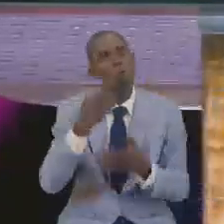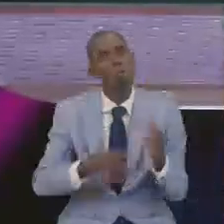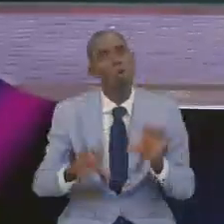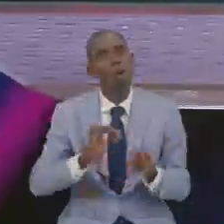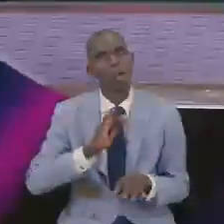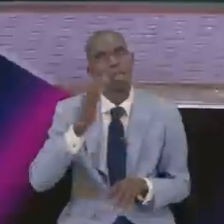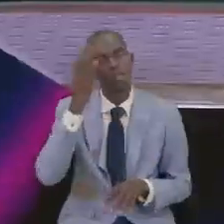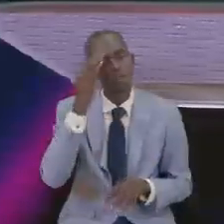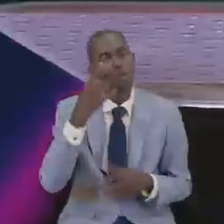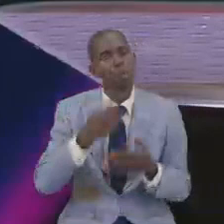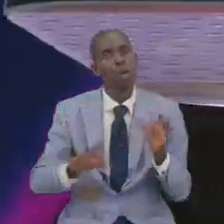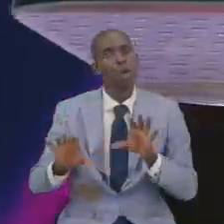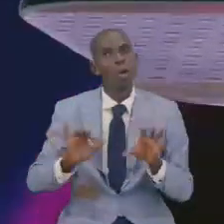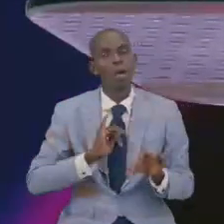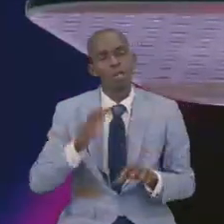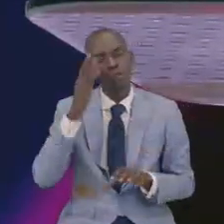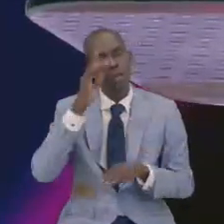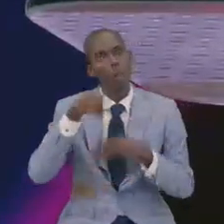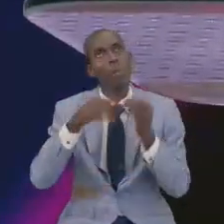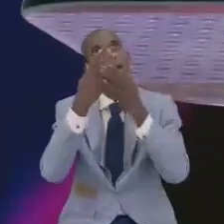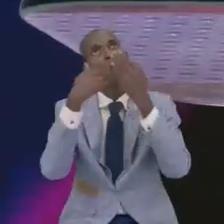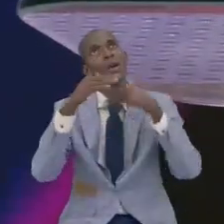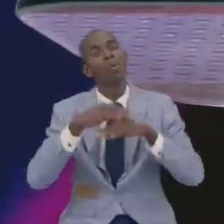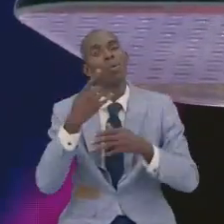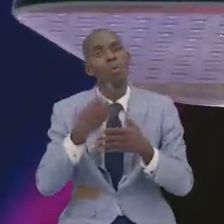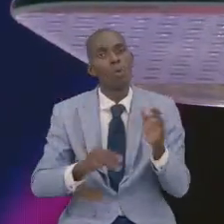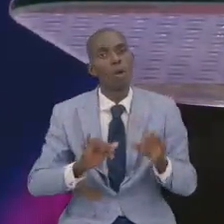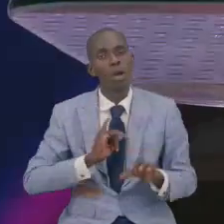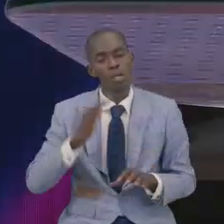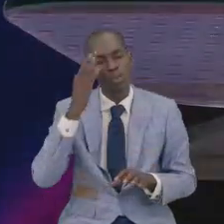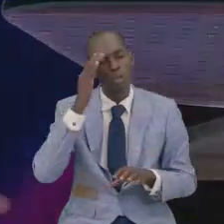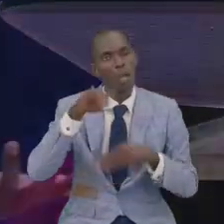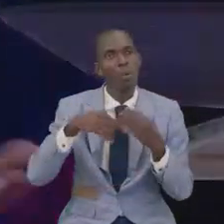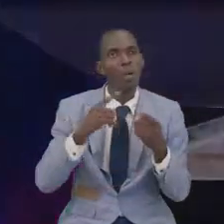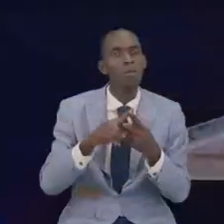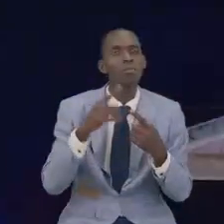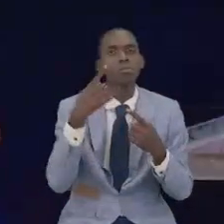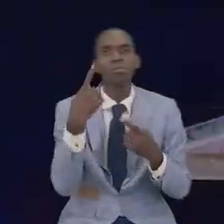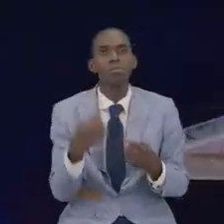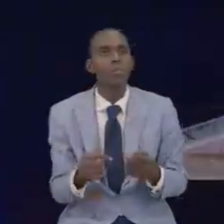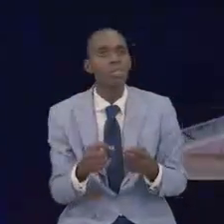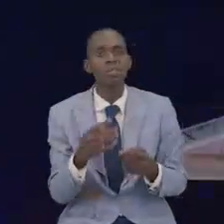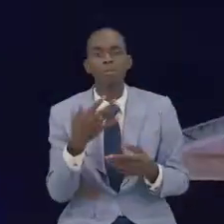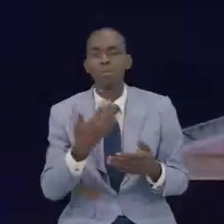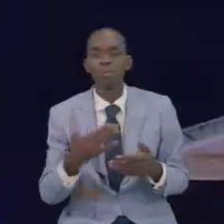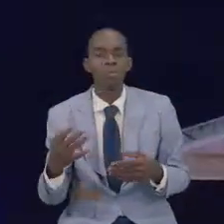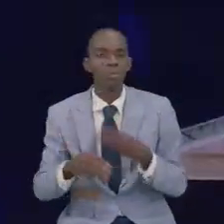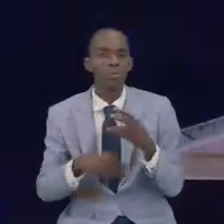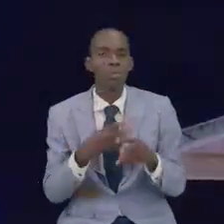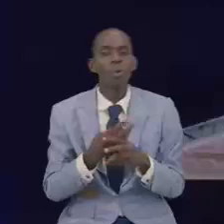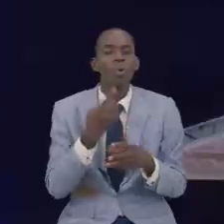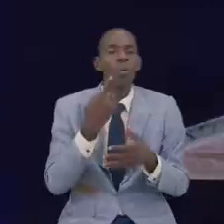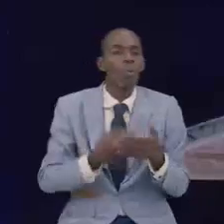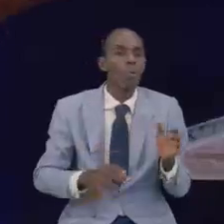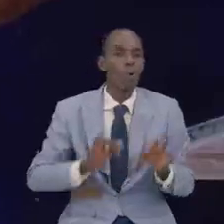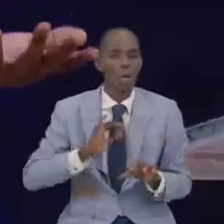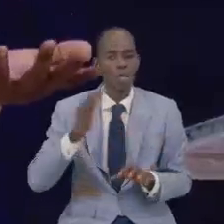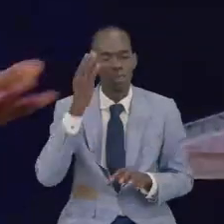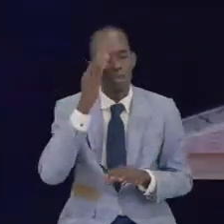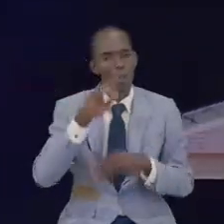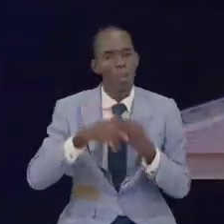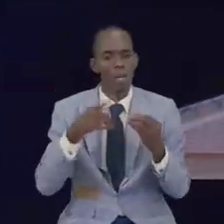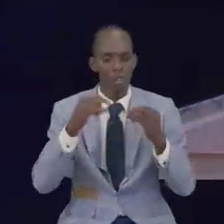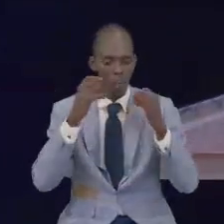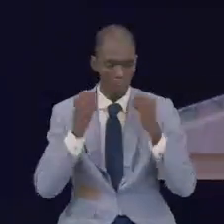know about heaven? What do I know about the desire of God? What do I know about the power to live in newness of